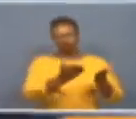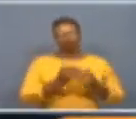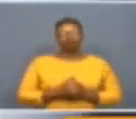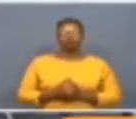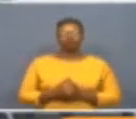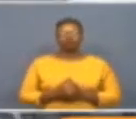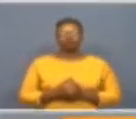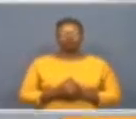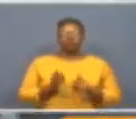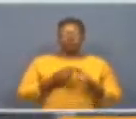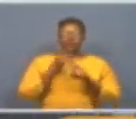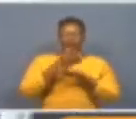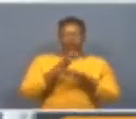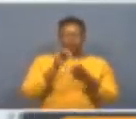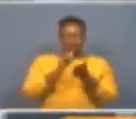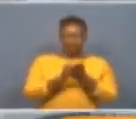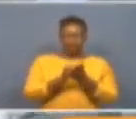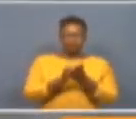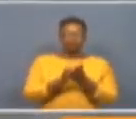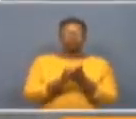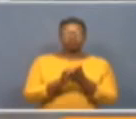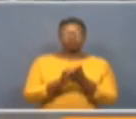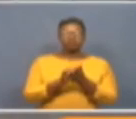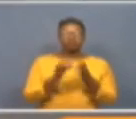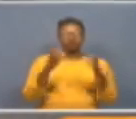And shortly after leaving the detective's premise,